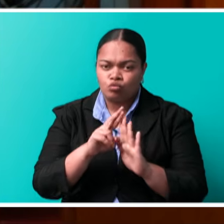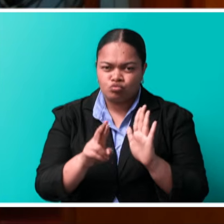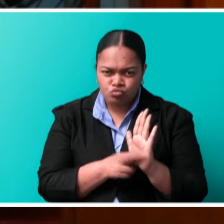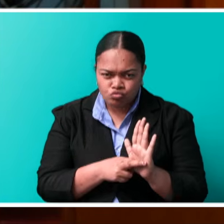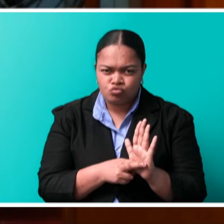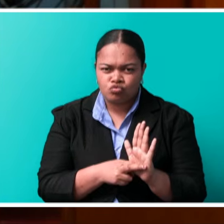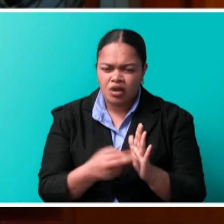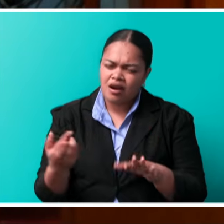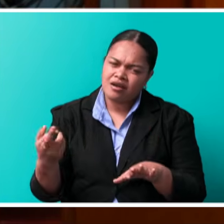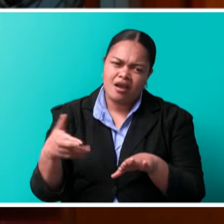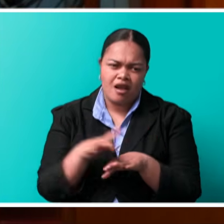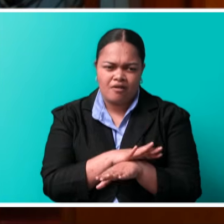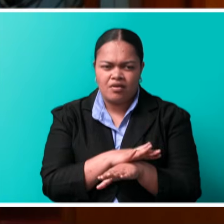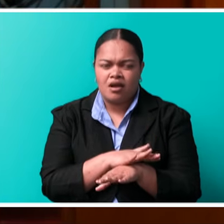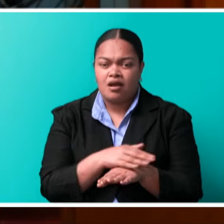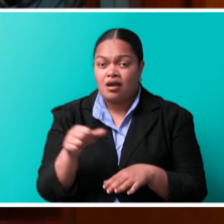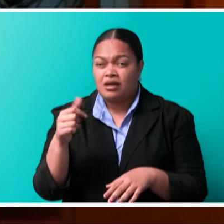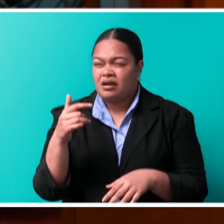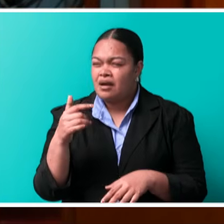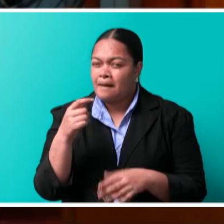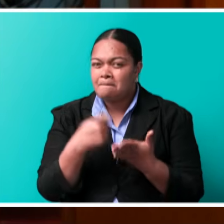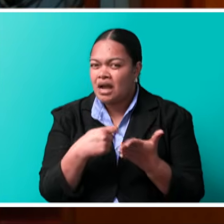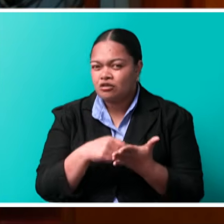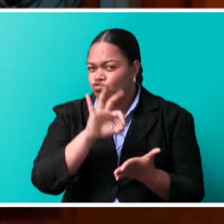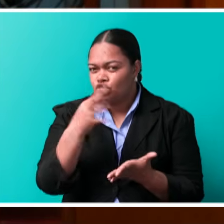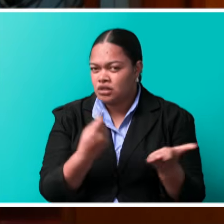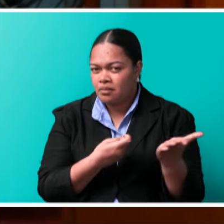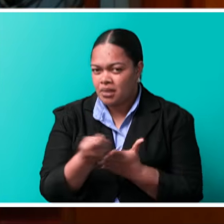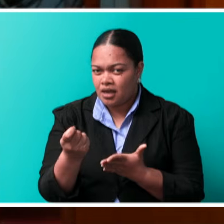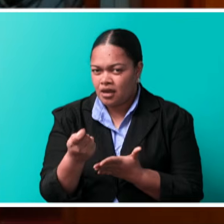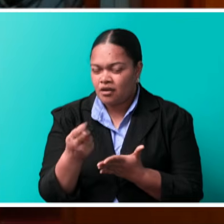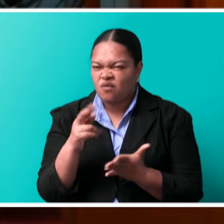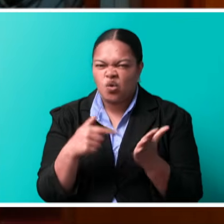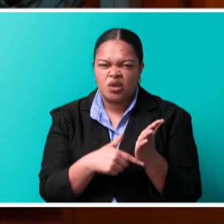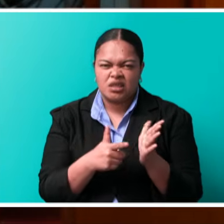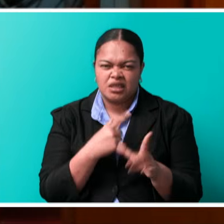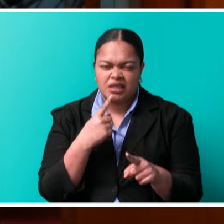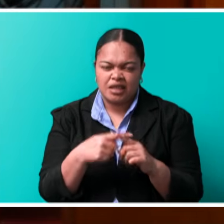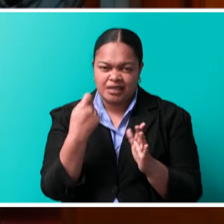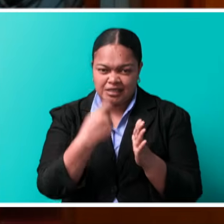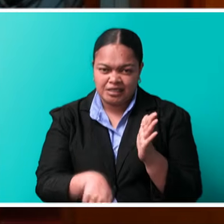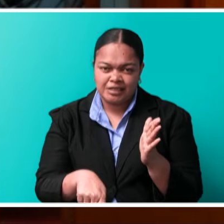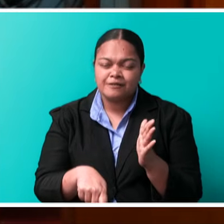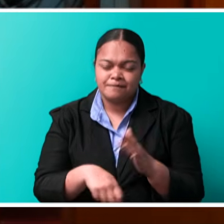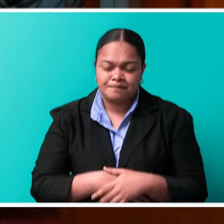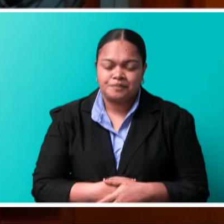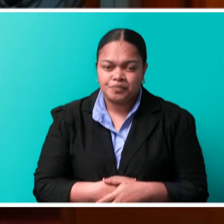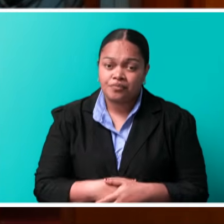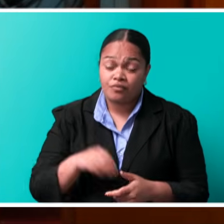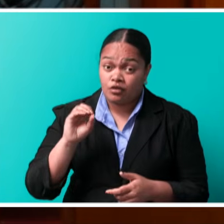arrears, and modernizing tax administration for a digital economy. The